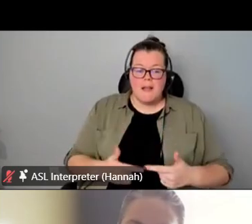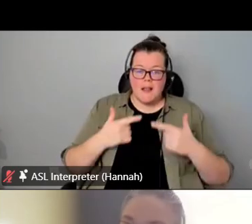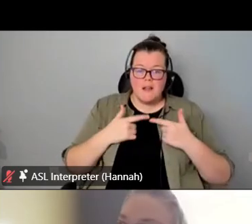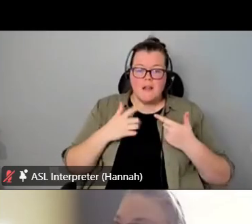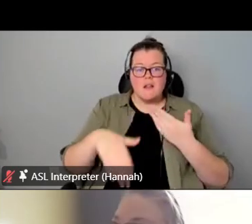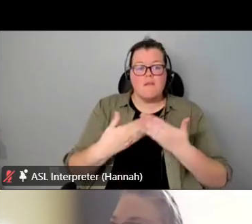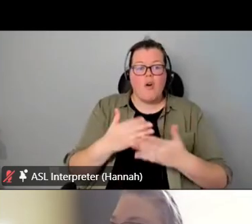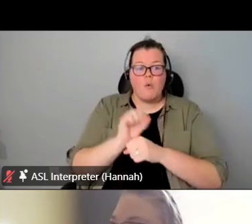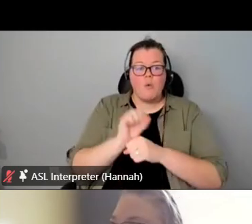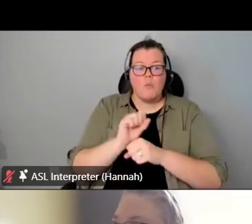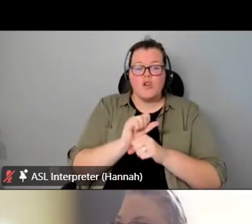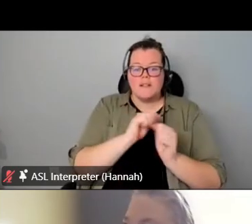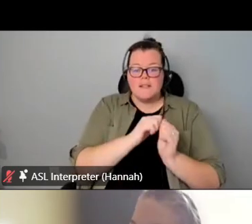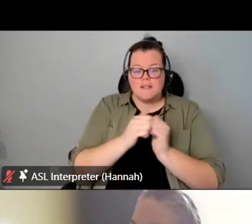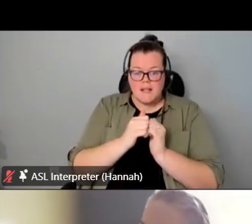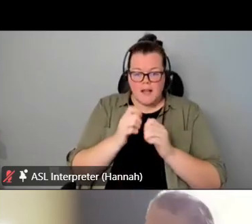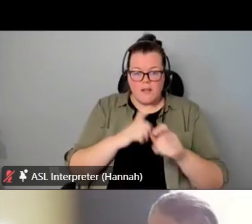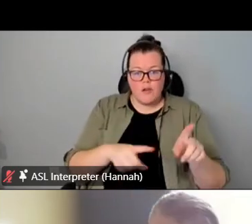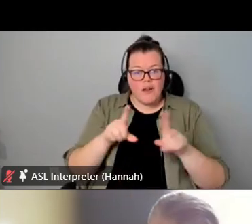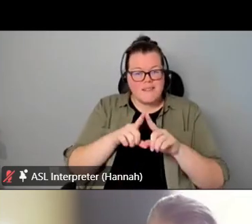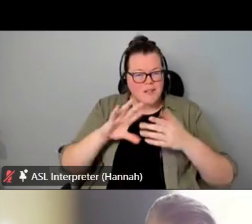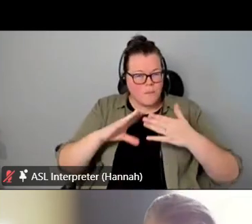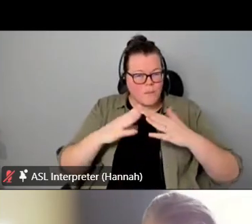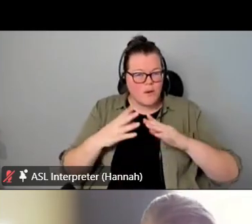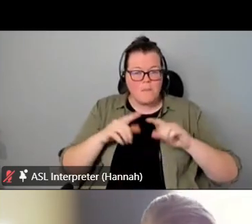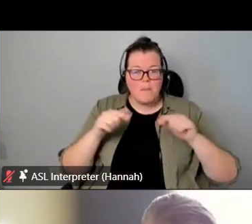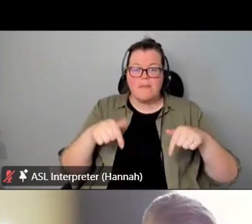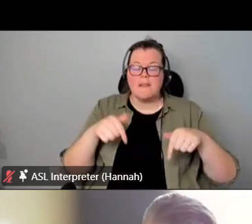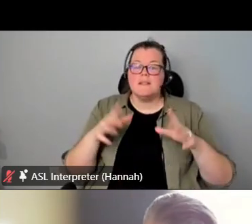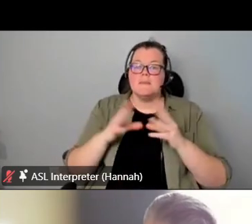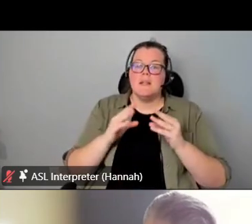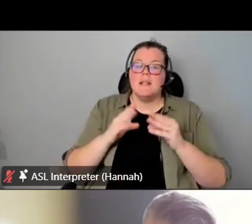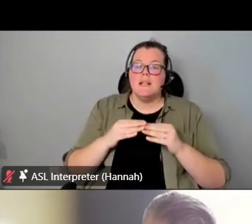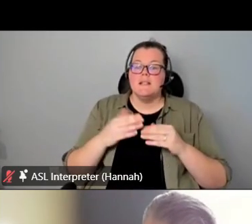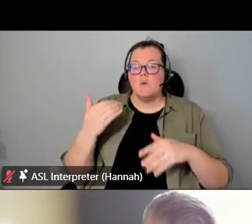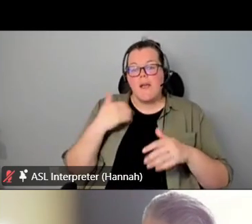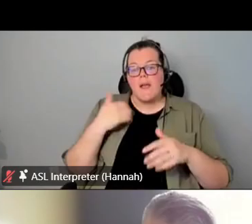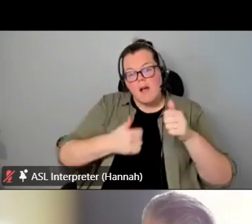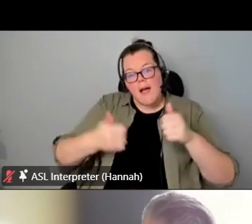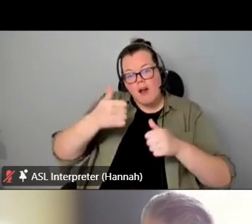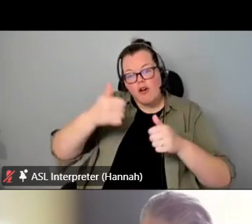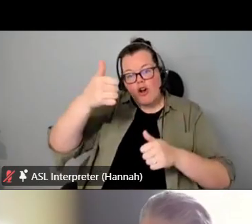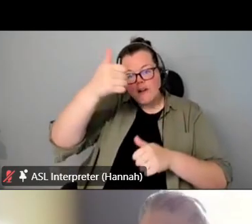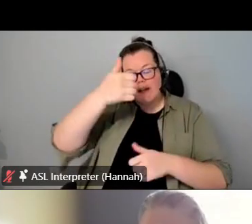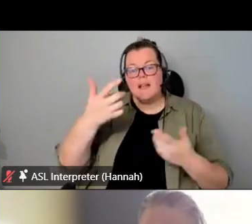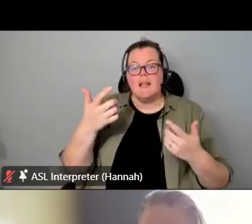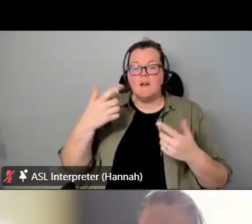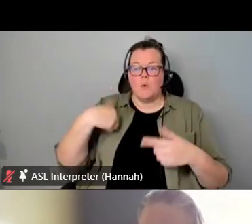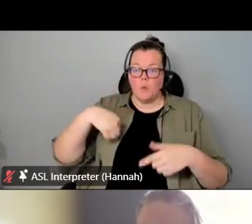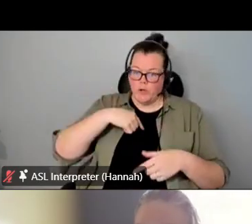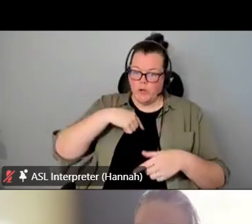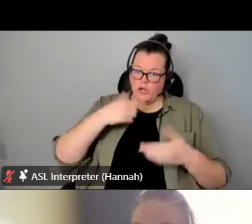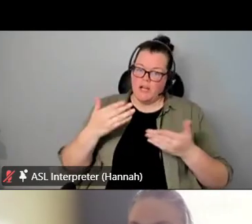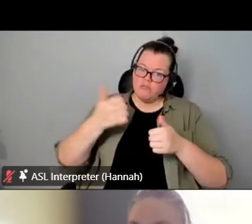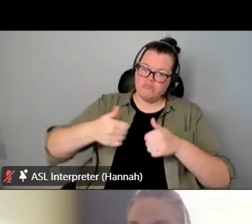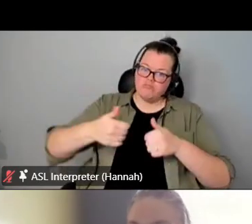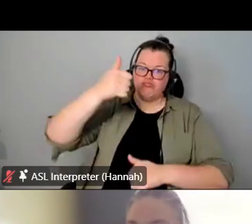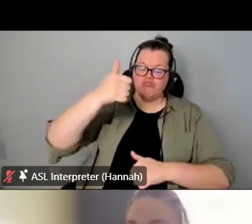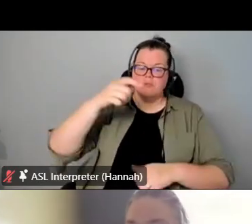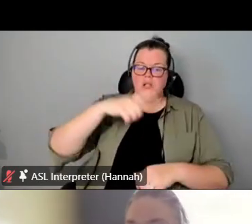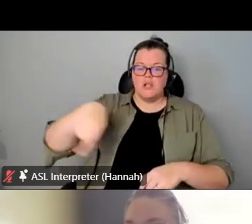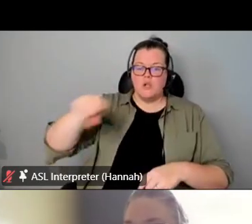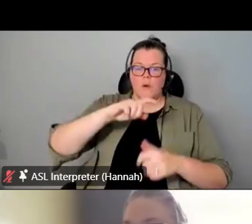as a community. And yet at these meetings, it's almost like we have this hierarchy of we're up here and you're kind of below us, and we